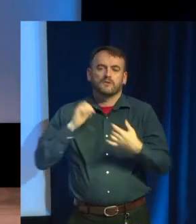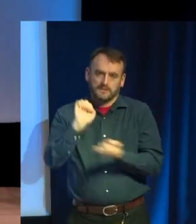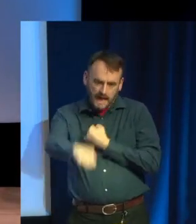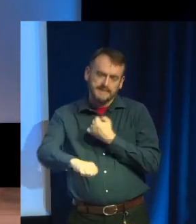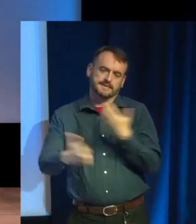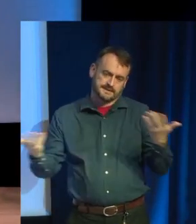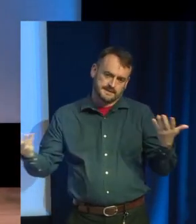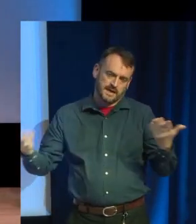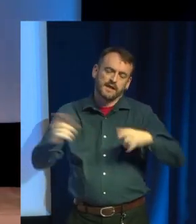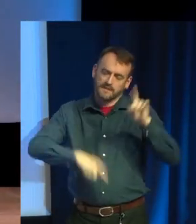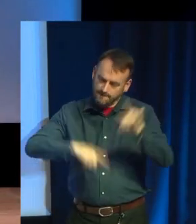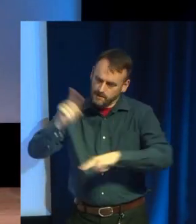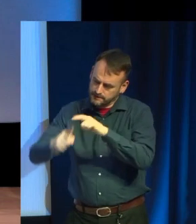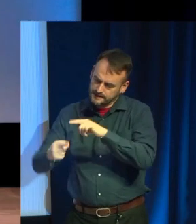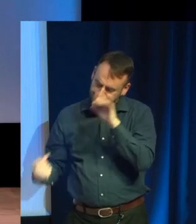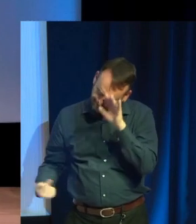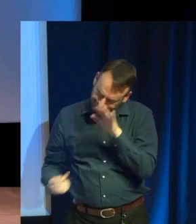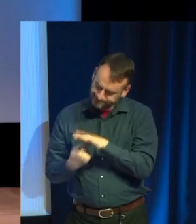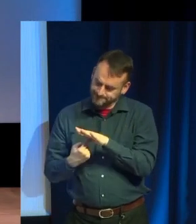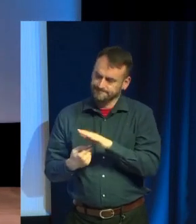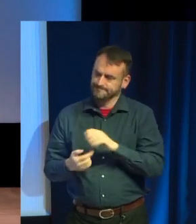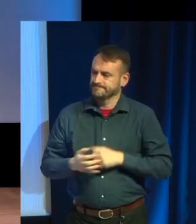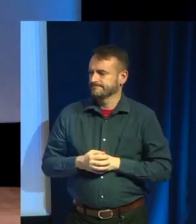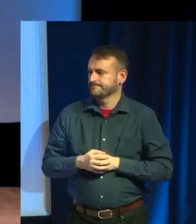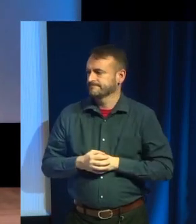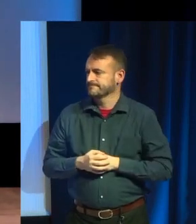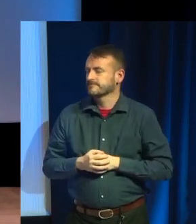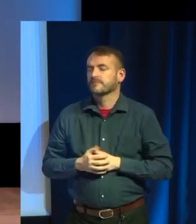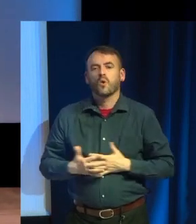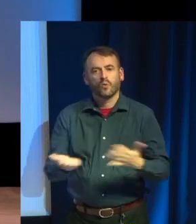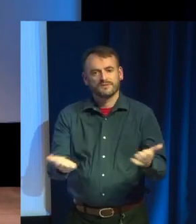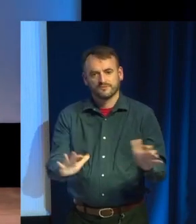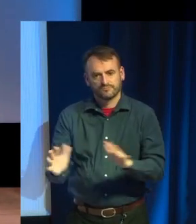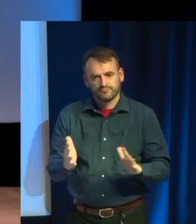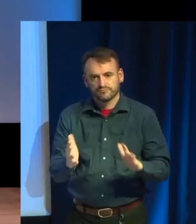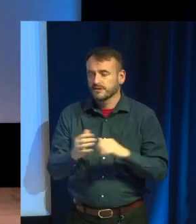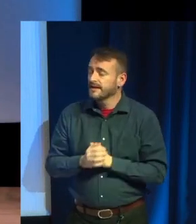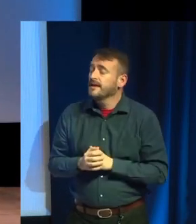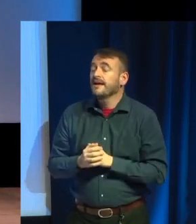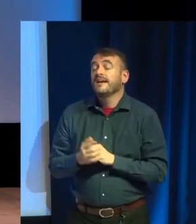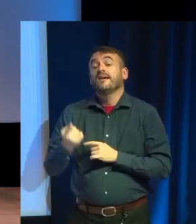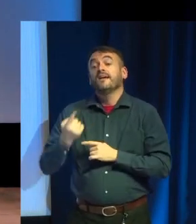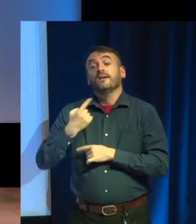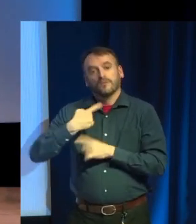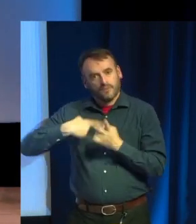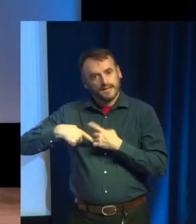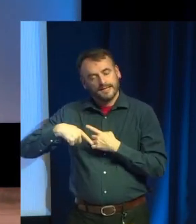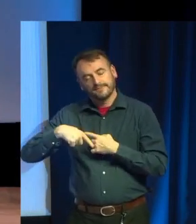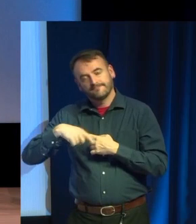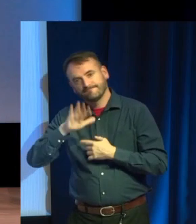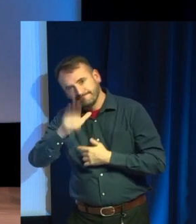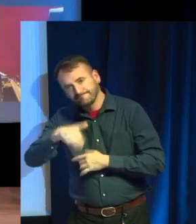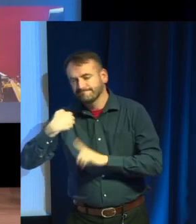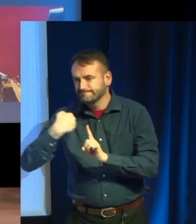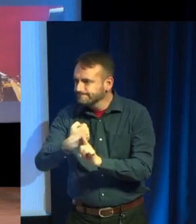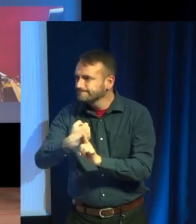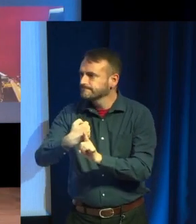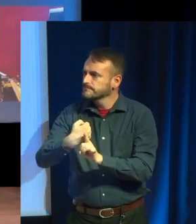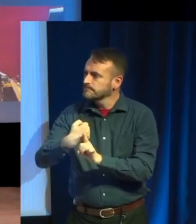does. So that was something that we had to fight for, but we thought it was worth